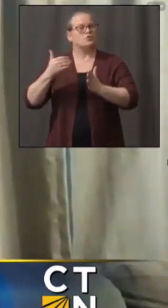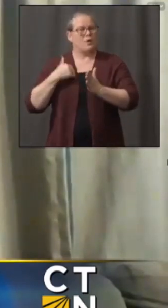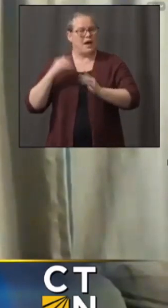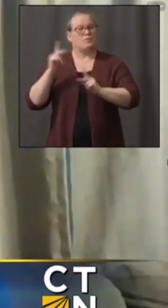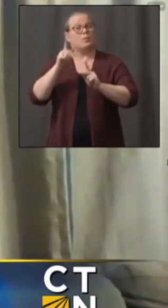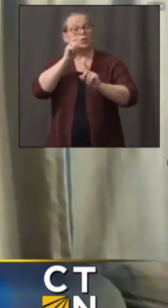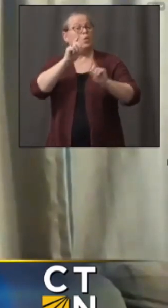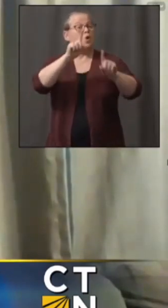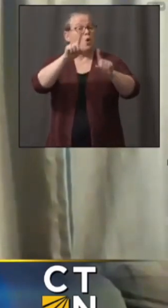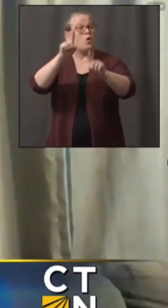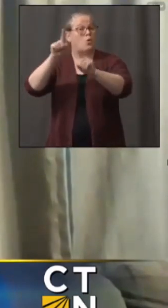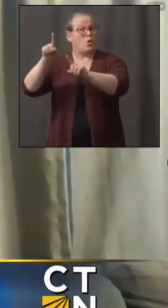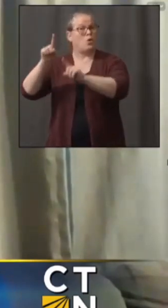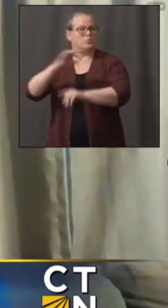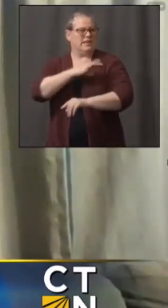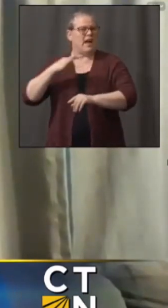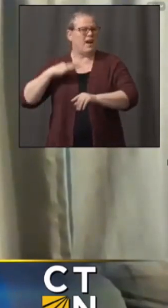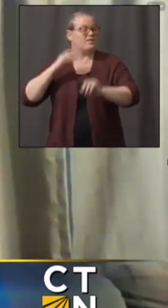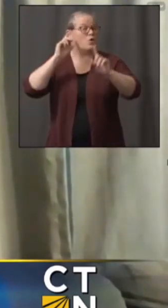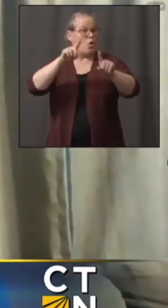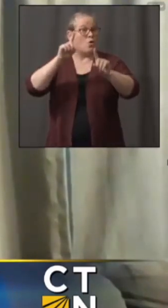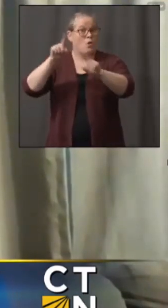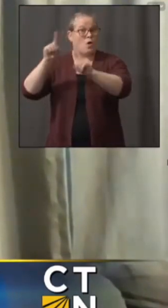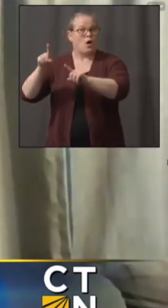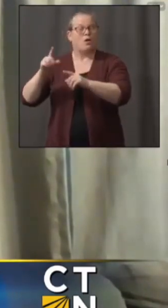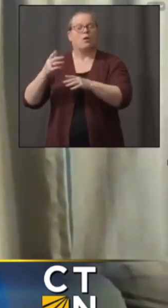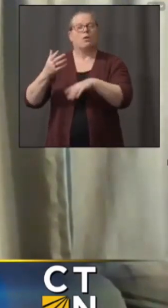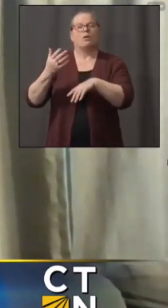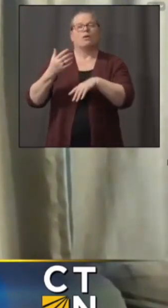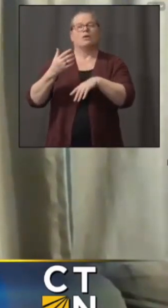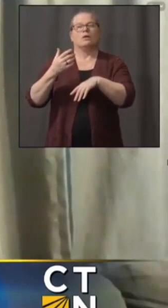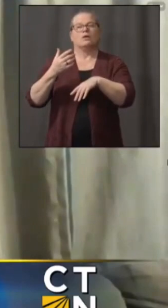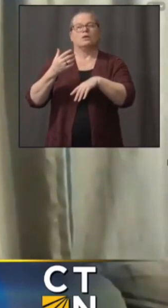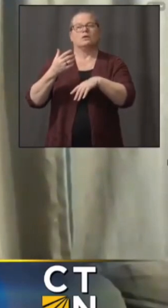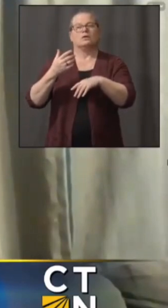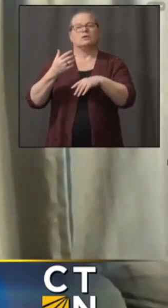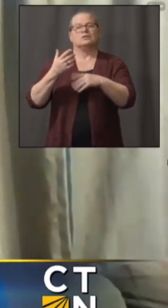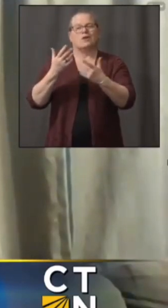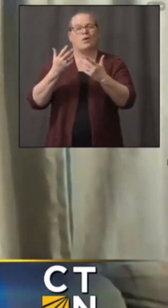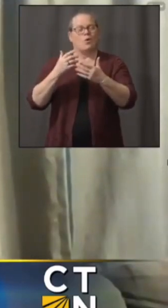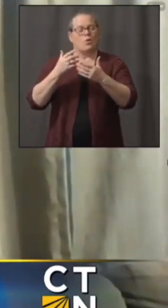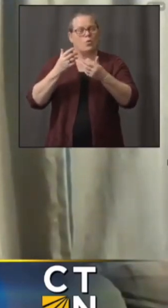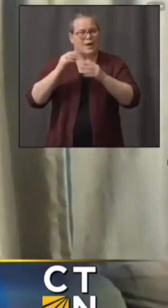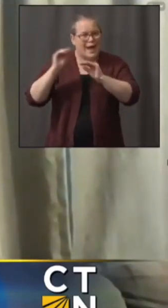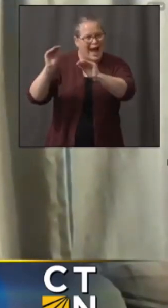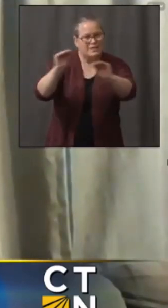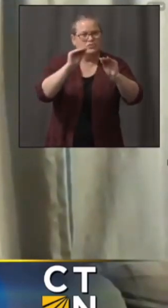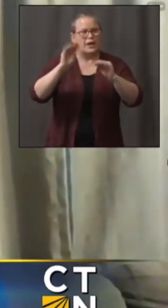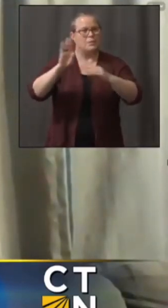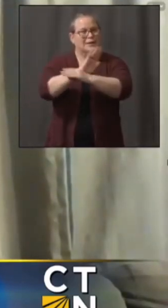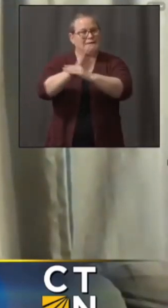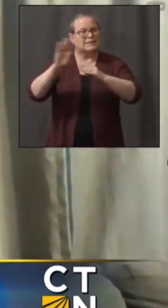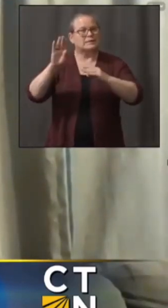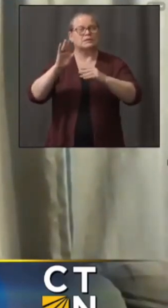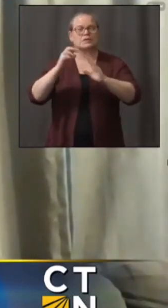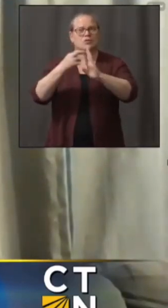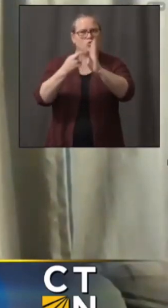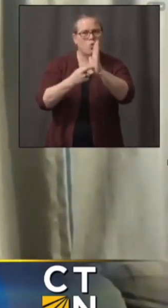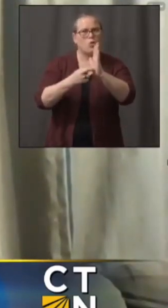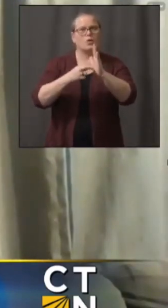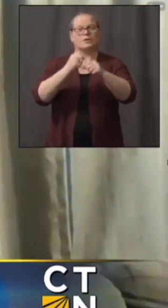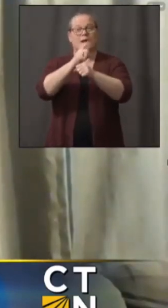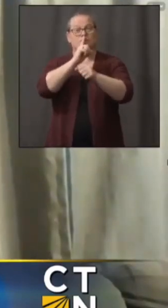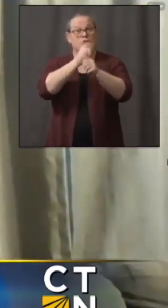part, especially towards the beginning and when things were slower, really educating businesses about the rules, trying to get people in compliance when we